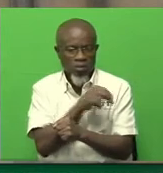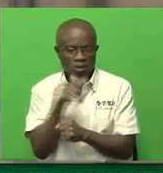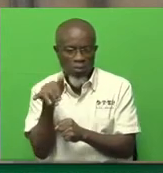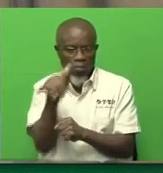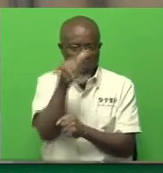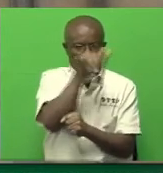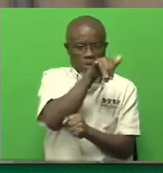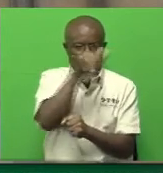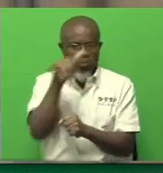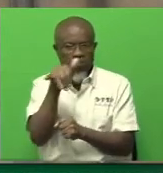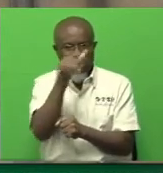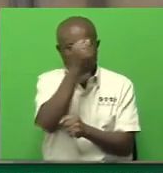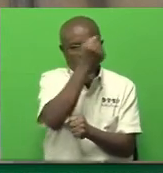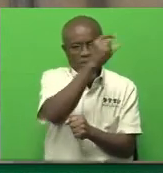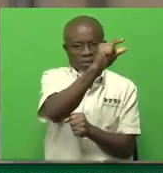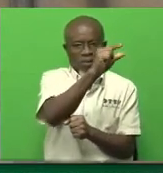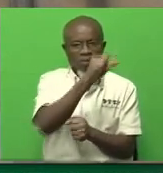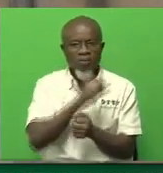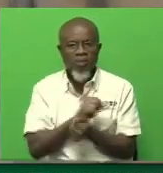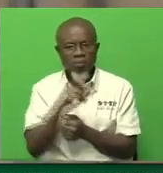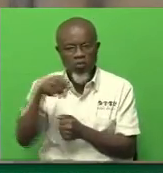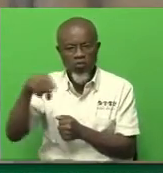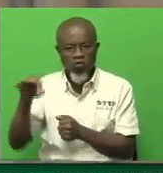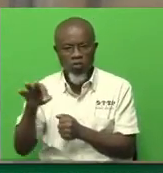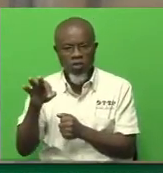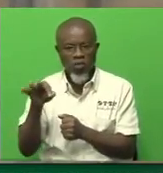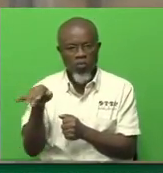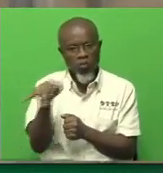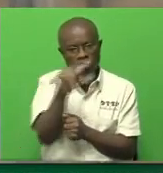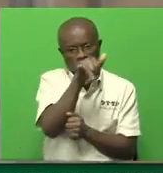Sangre Grande I am pleased to see